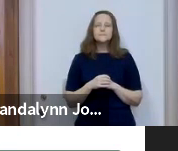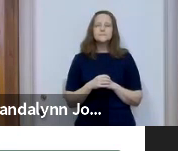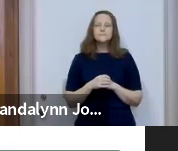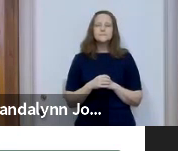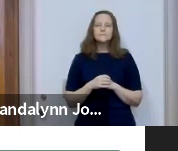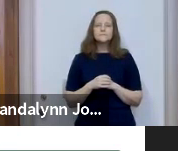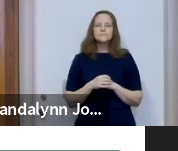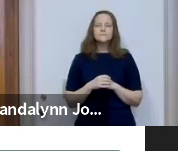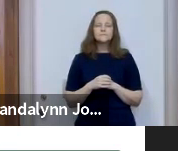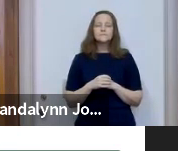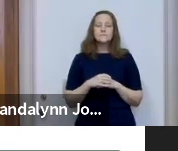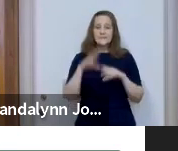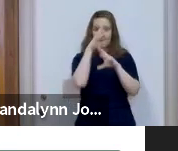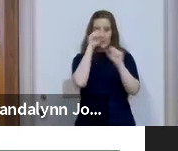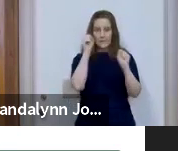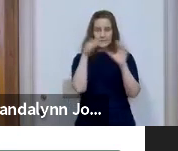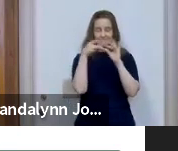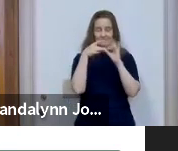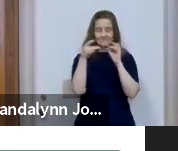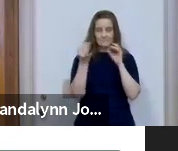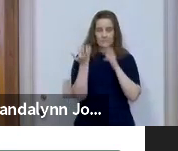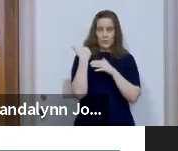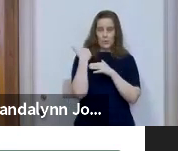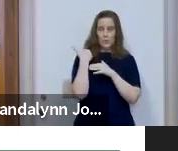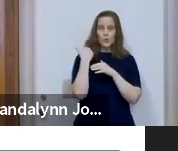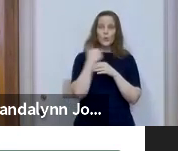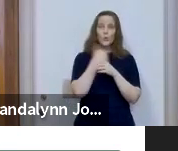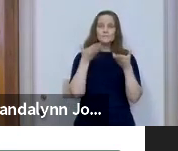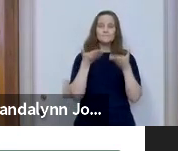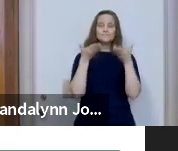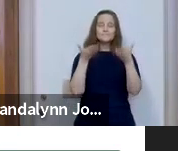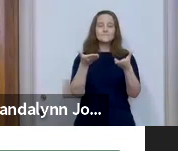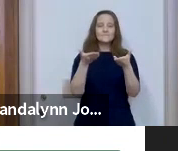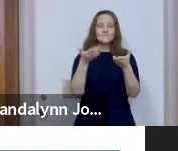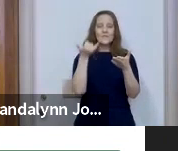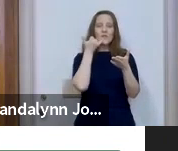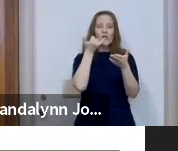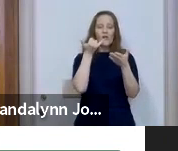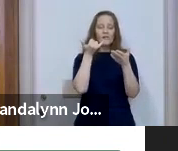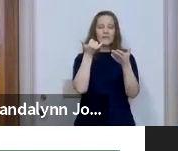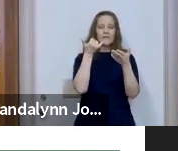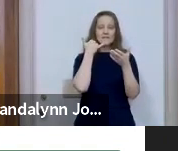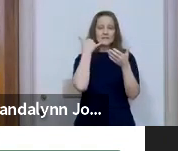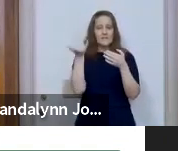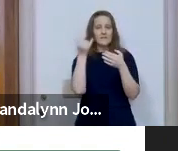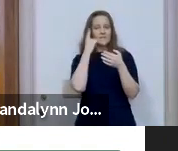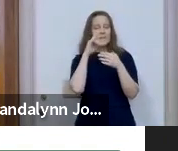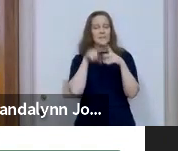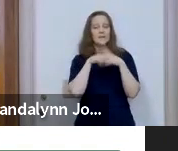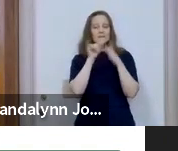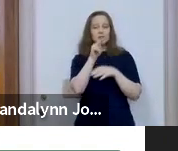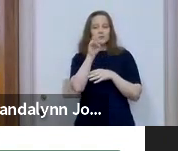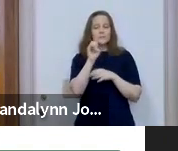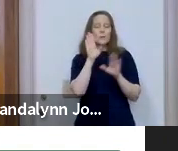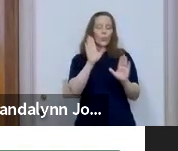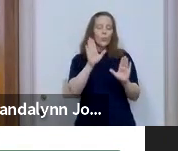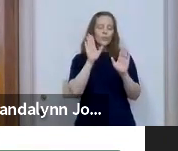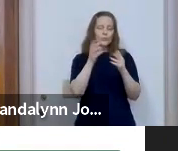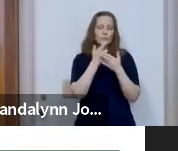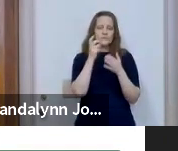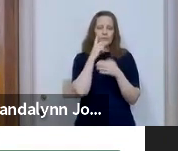As President Smatresk mentioned earlier, we did launch the COVID hotline in the beginning of June, and that has been a wonderful resource for